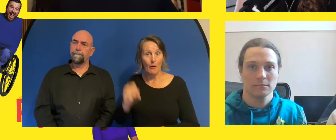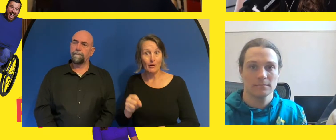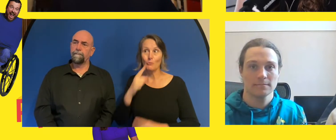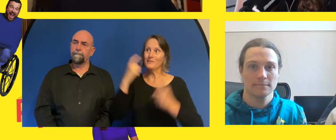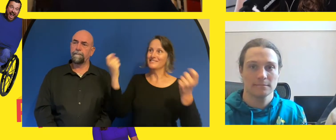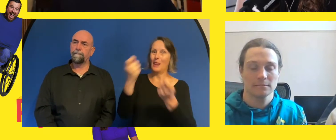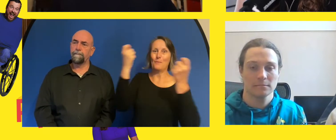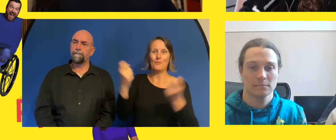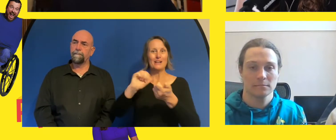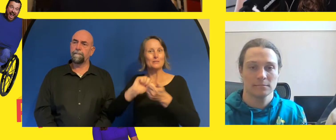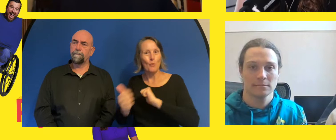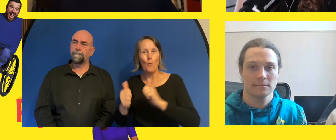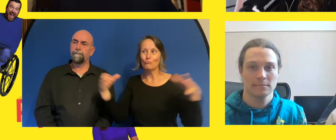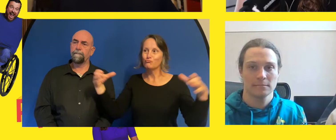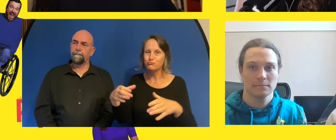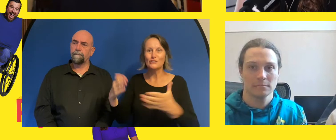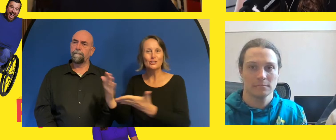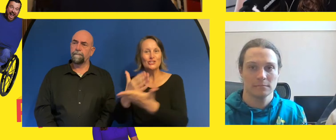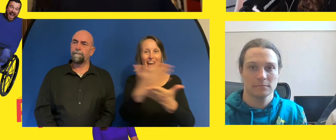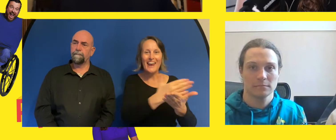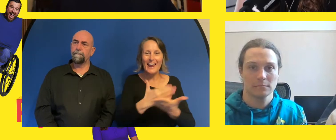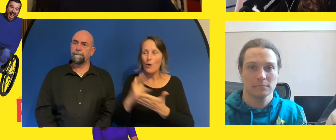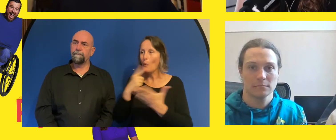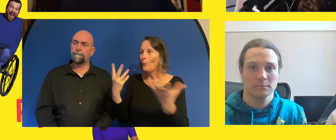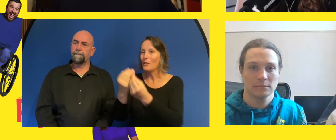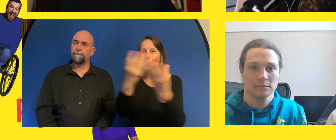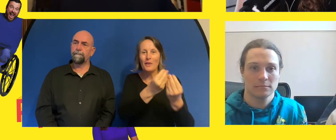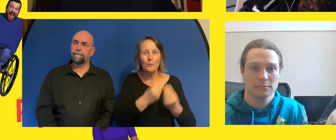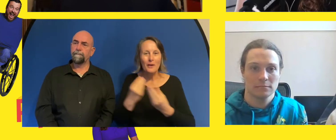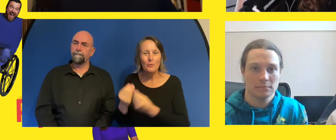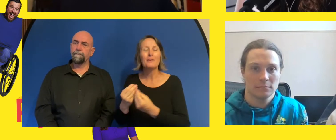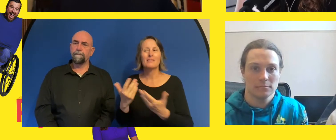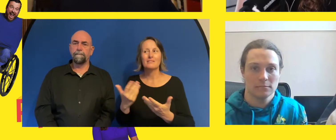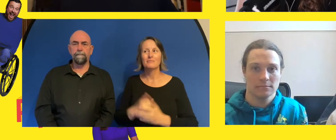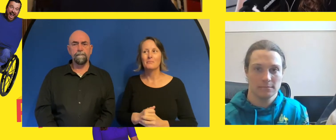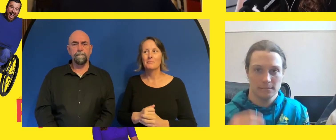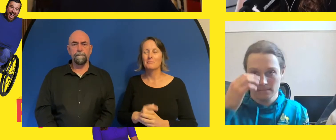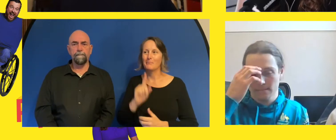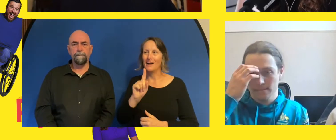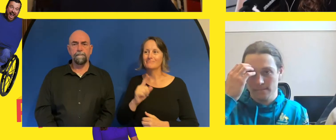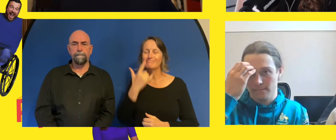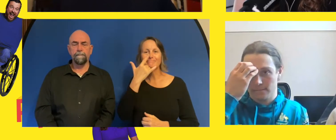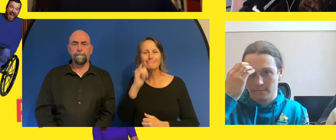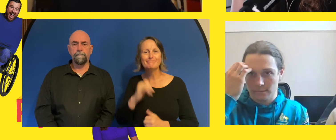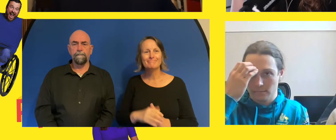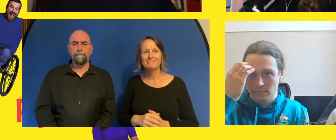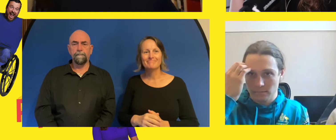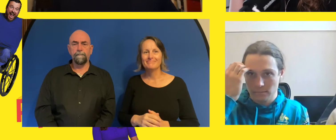years, the enormity of the situation in Ukraine, when we're all together and all had,